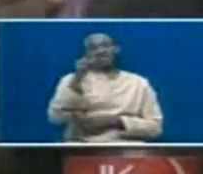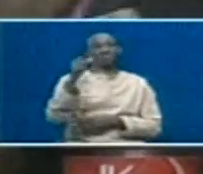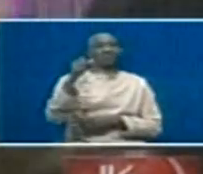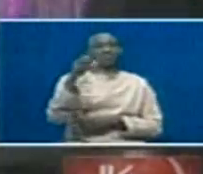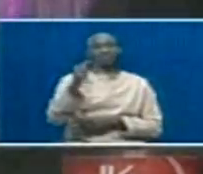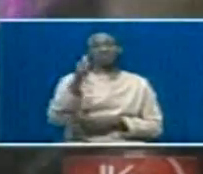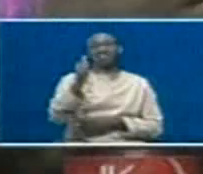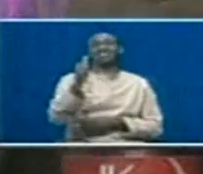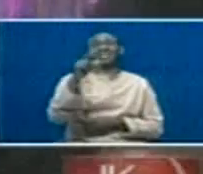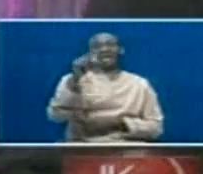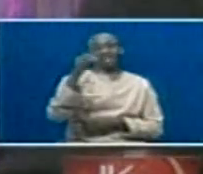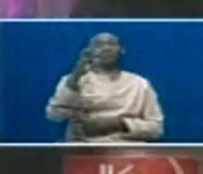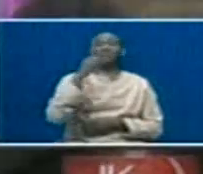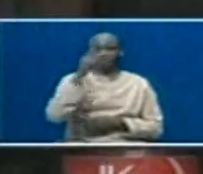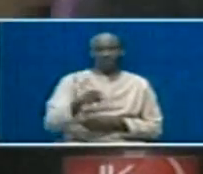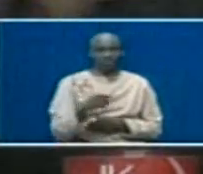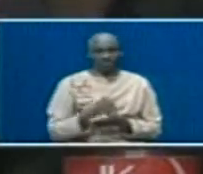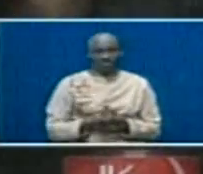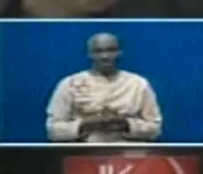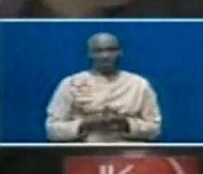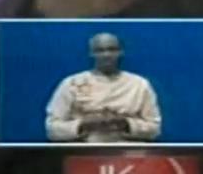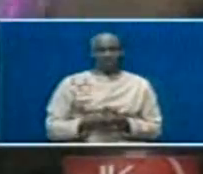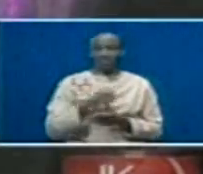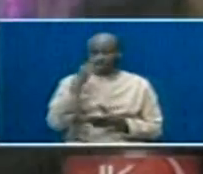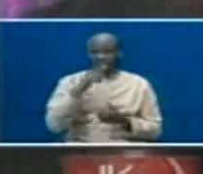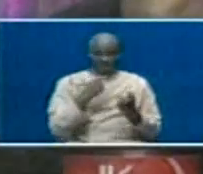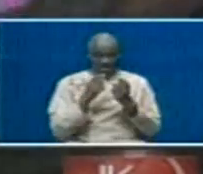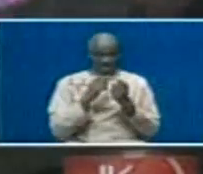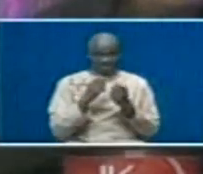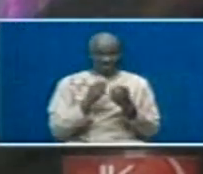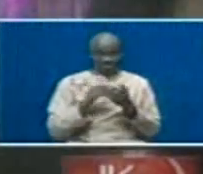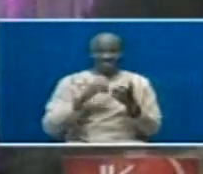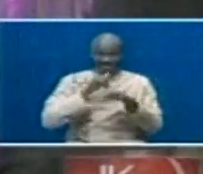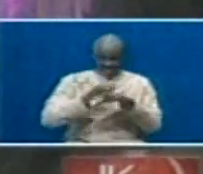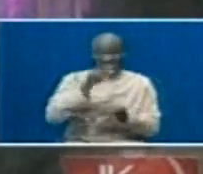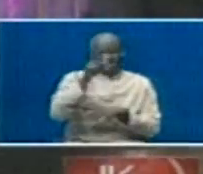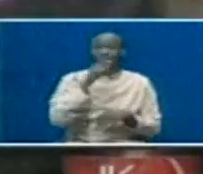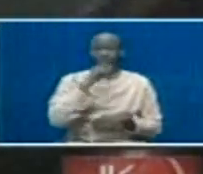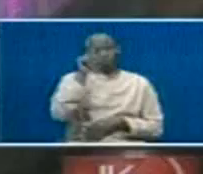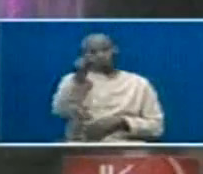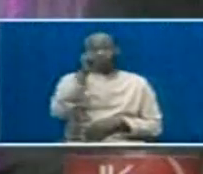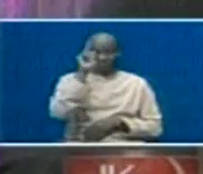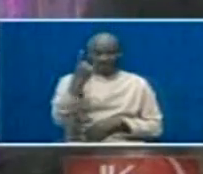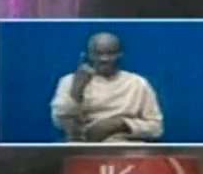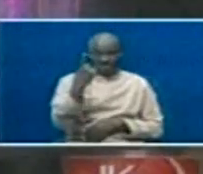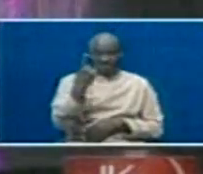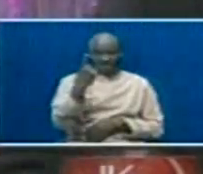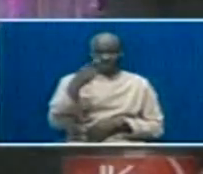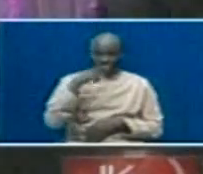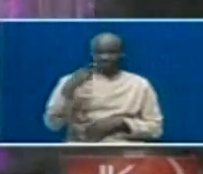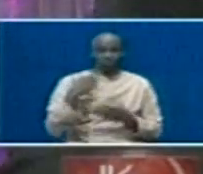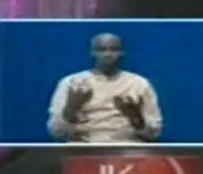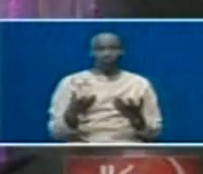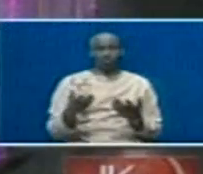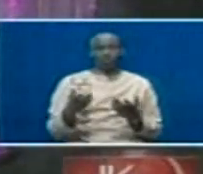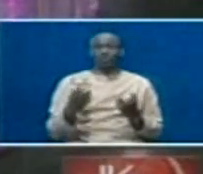name was not Sal Davis, but it's Salim. "I'm sending Salim over to England, and I'm sending him to you first to acclimatize himself,